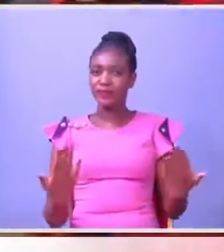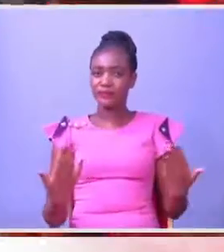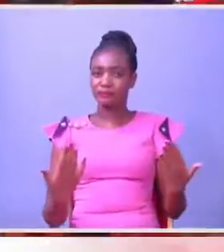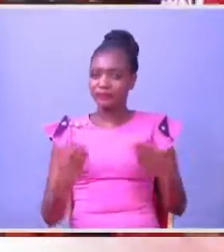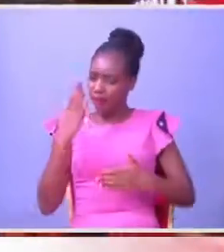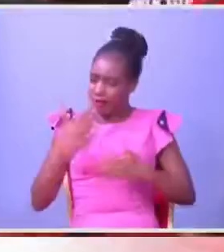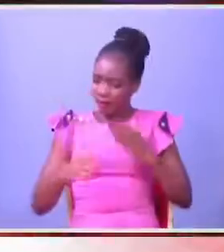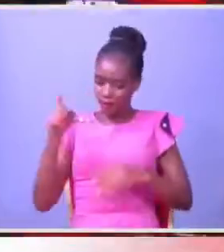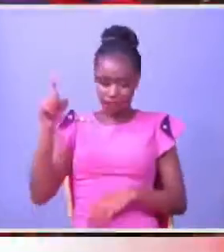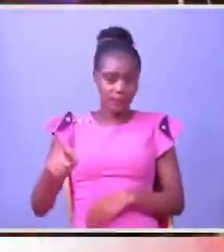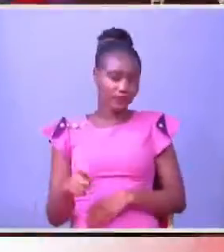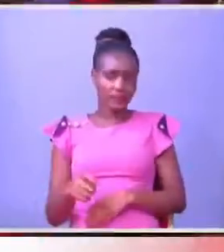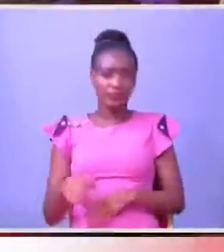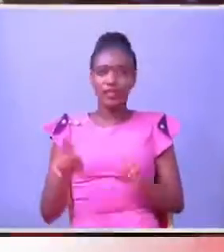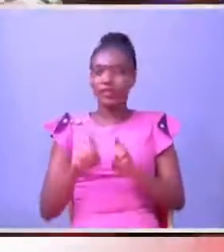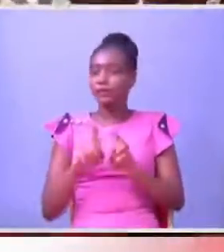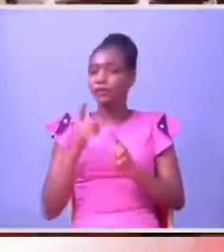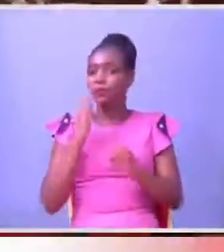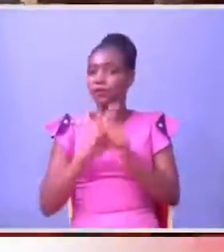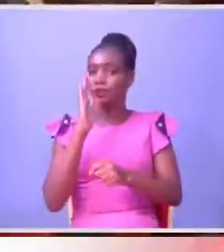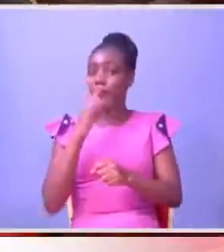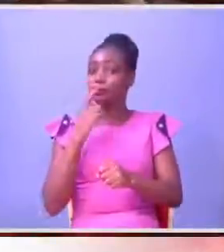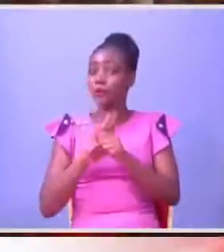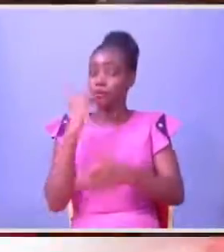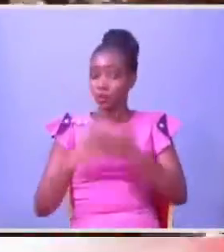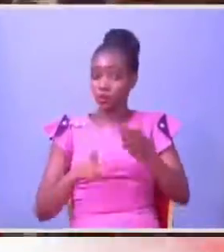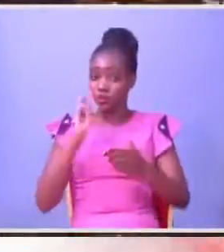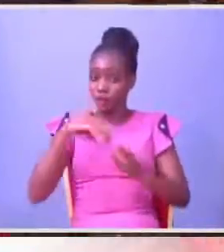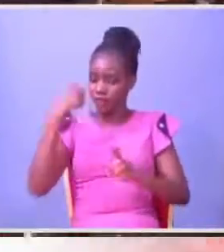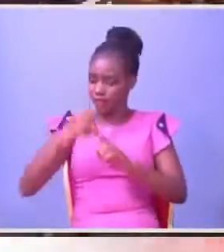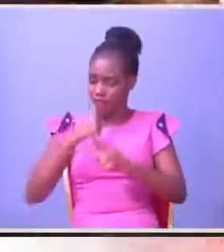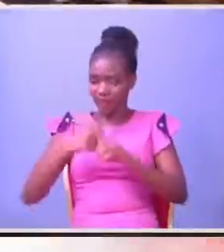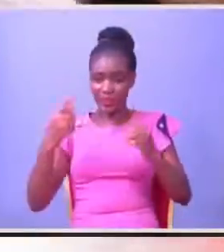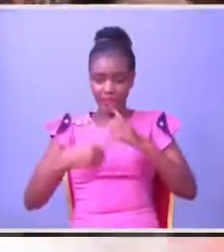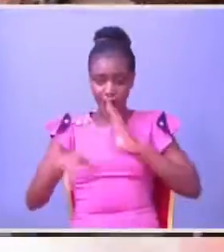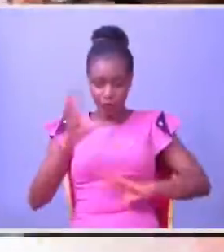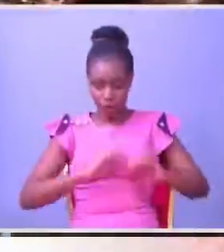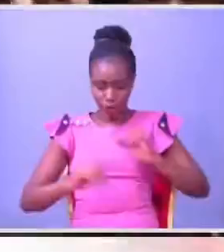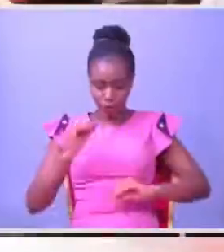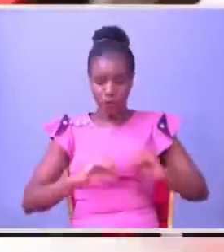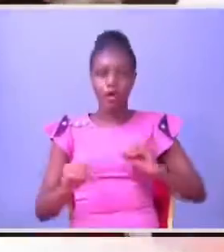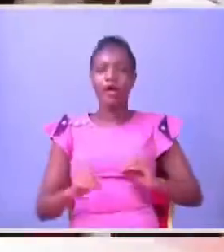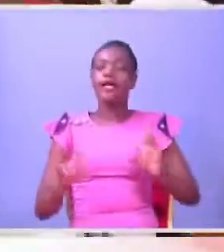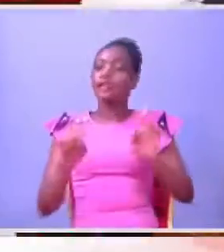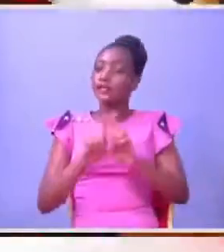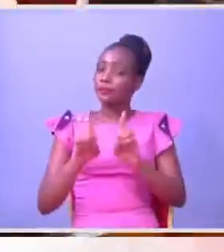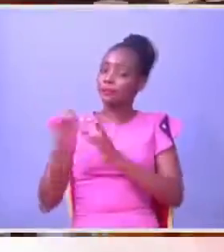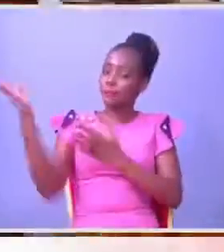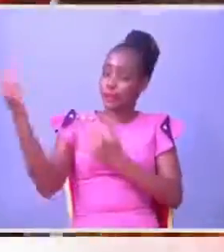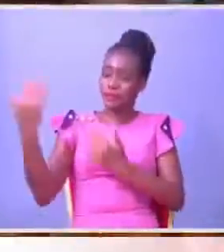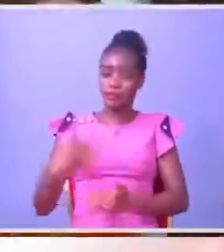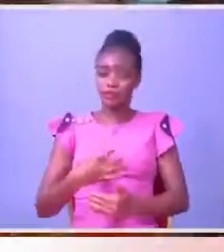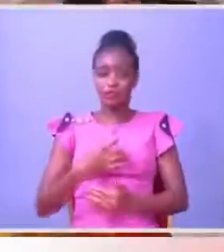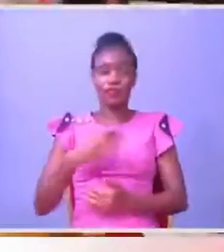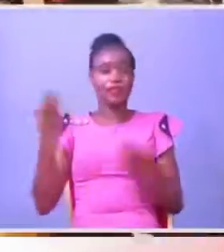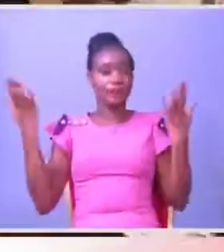He assured his supporters to fight corruption and cartels in every sector so as to sustain the initiative. Raila is expected to tour in counties